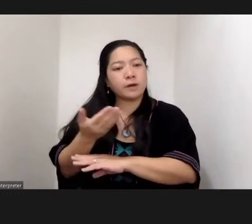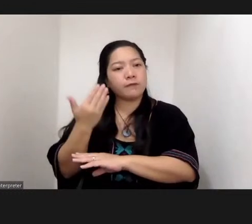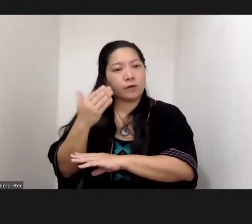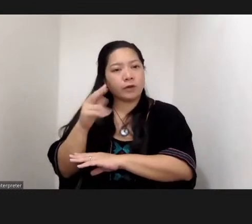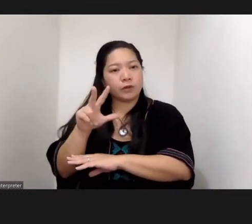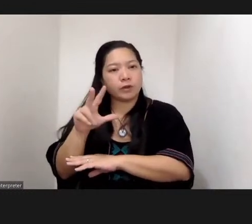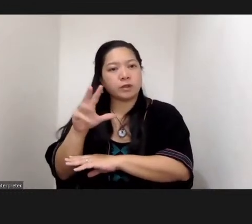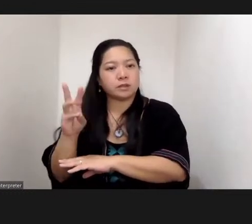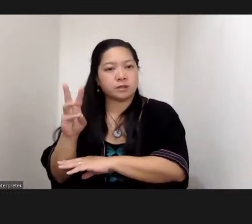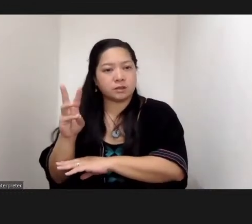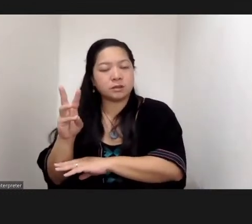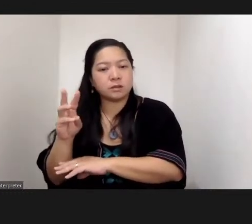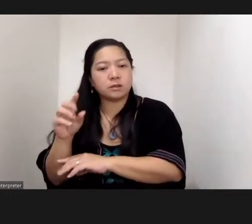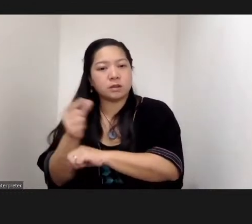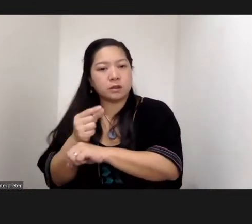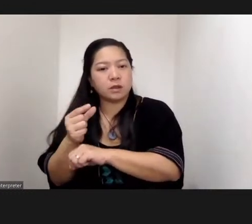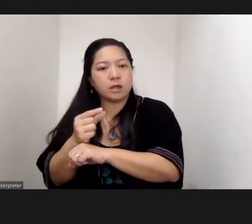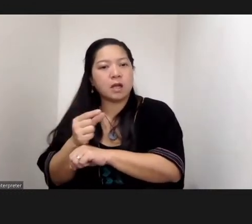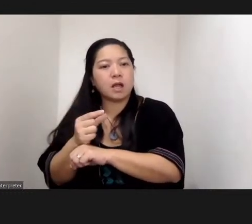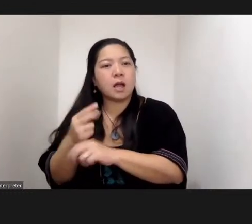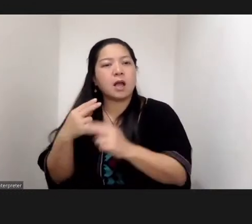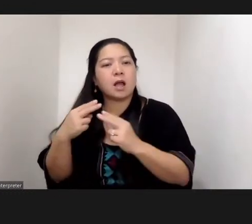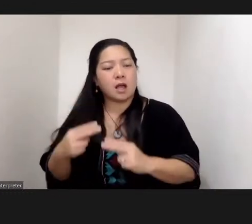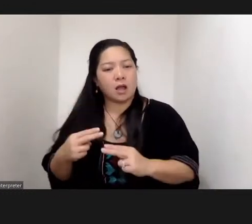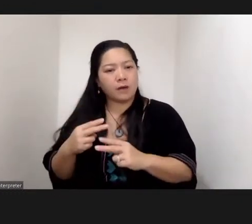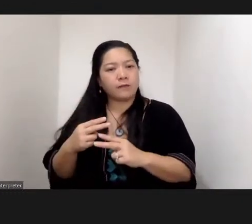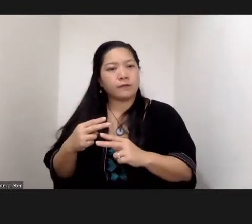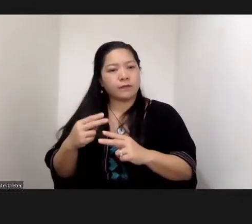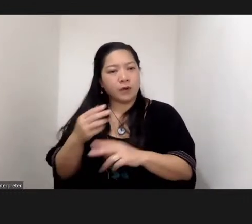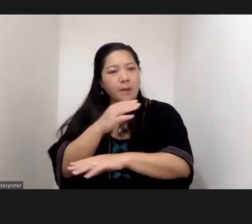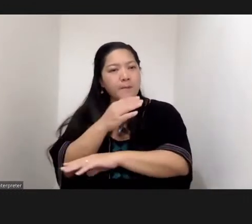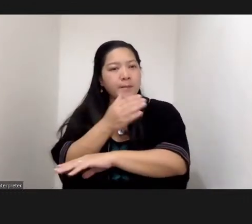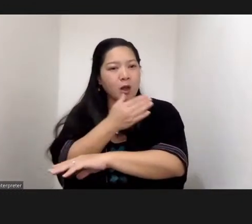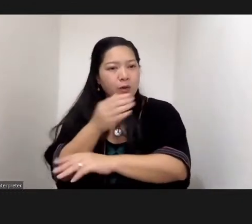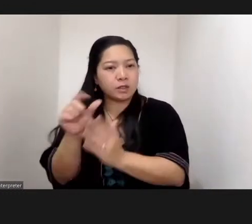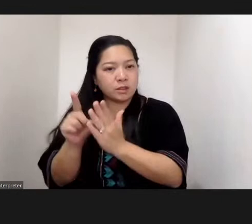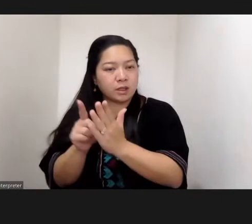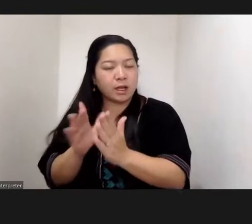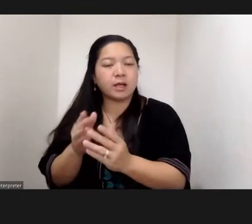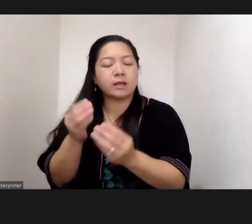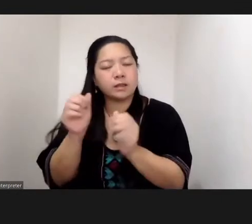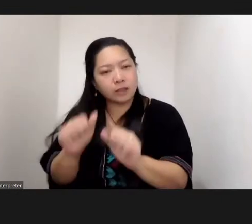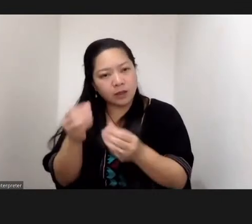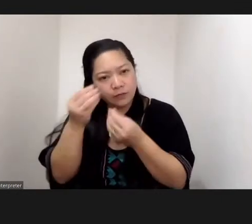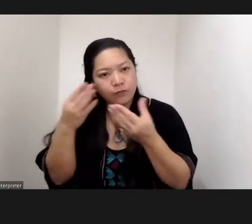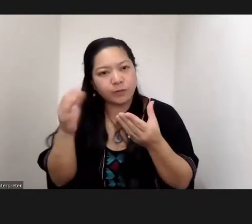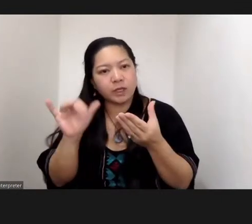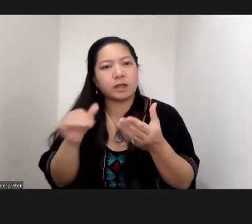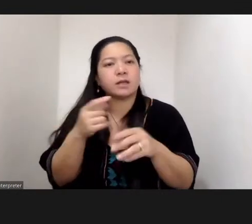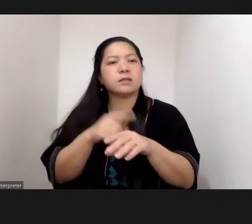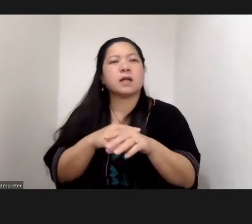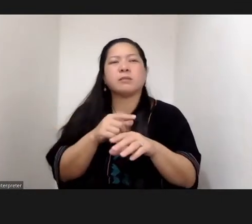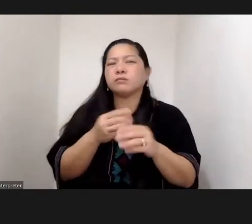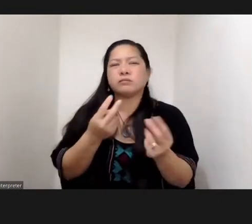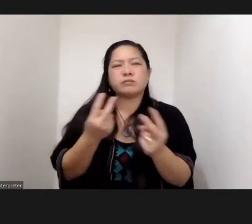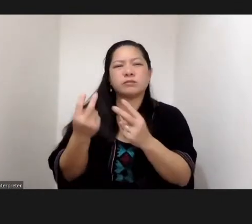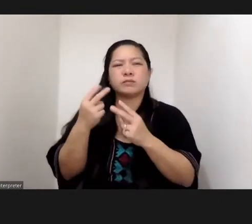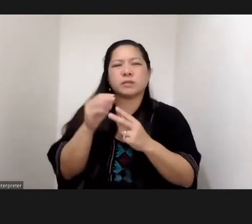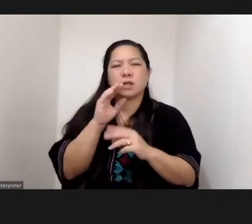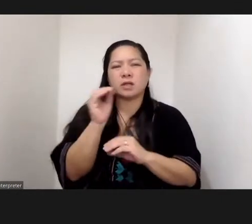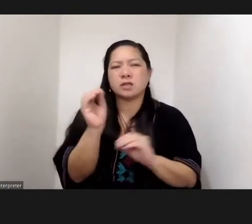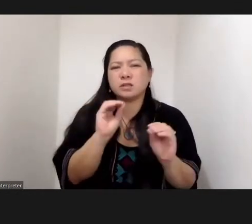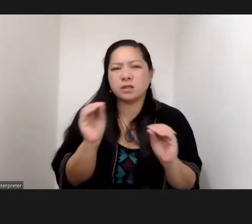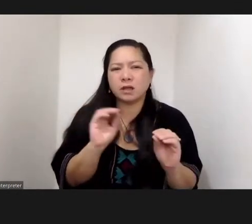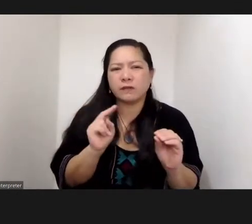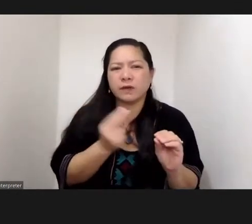Emergency Health Powers Act. And I can tell you, at that time, none of us could have